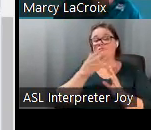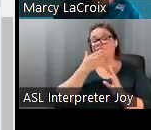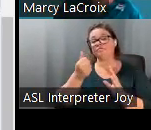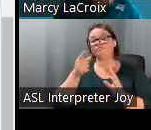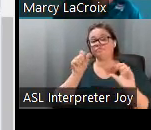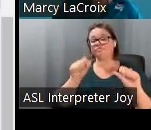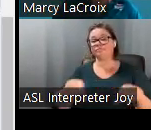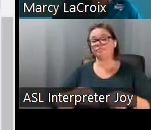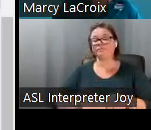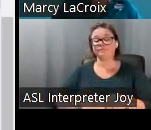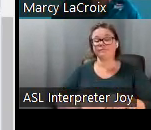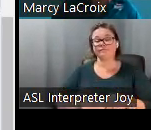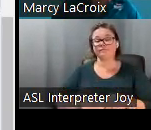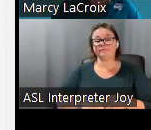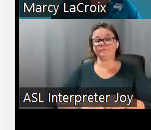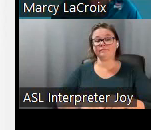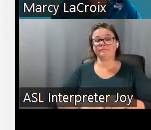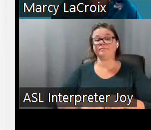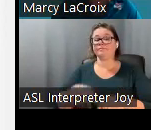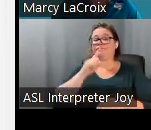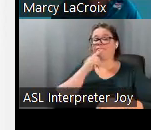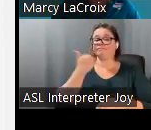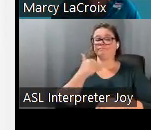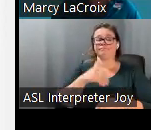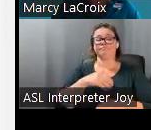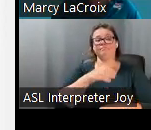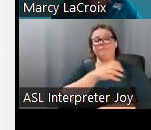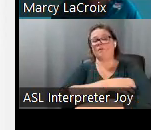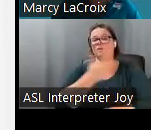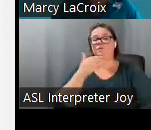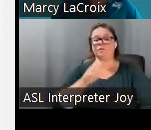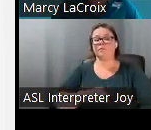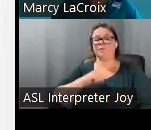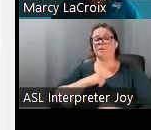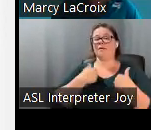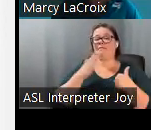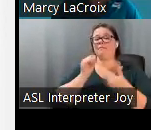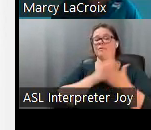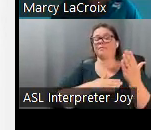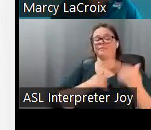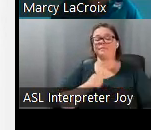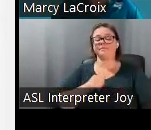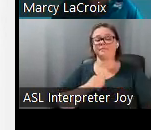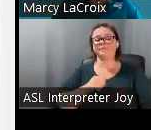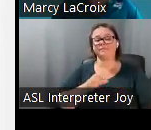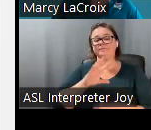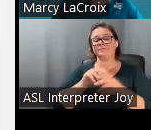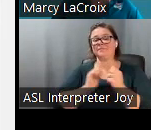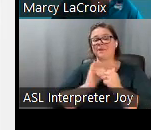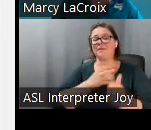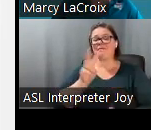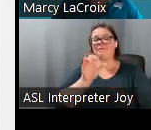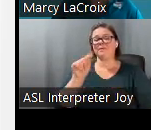ability. Powerful stuff in there. We're really proud to have that part included in our vault